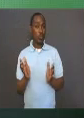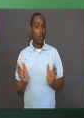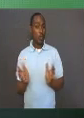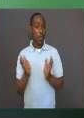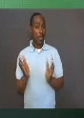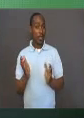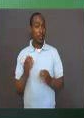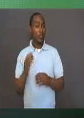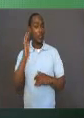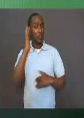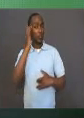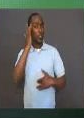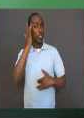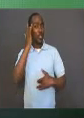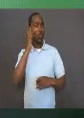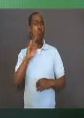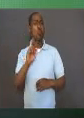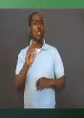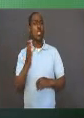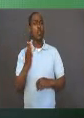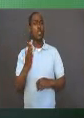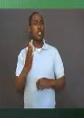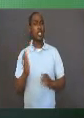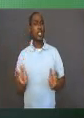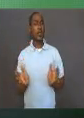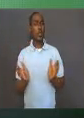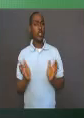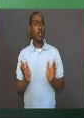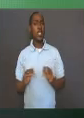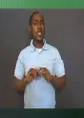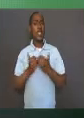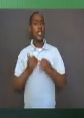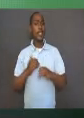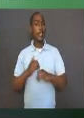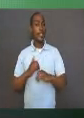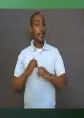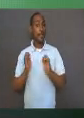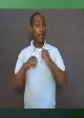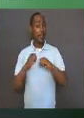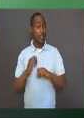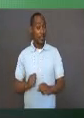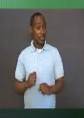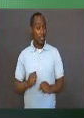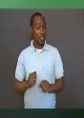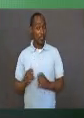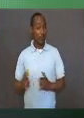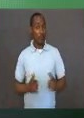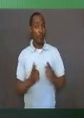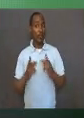what a disease looks like and how to fight it if it encounters it